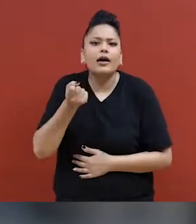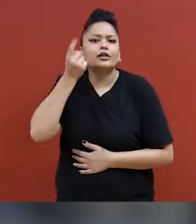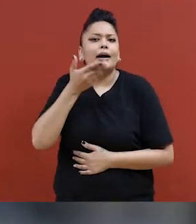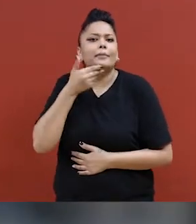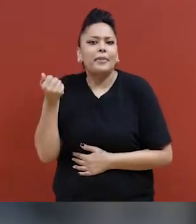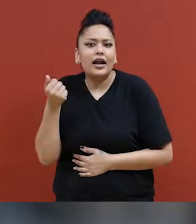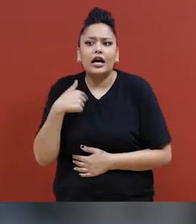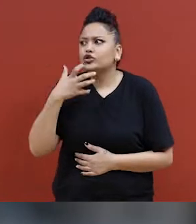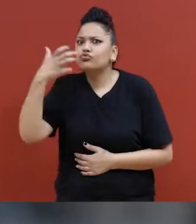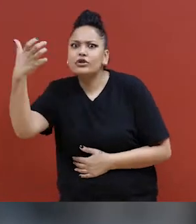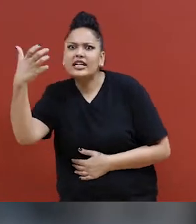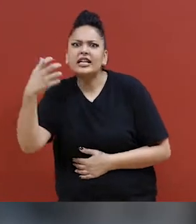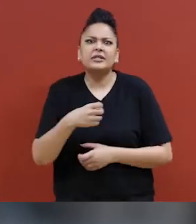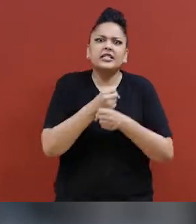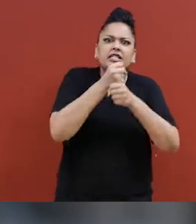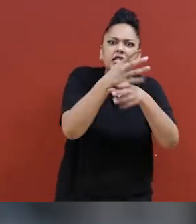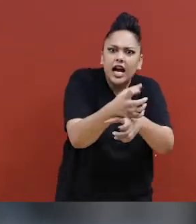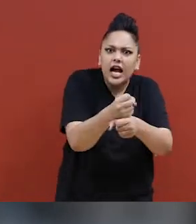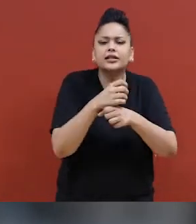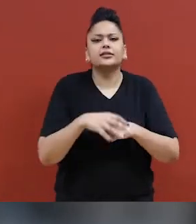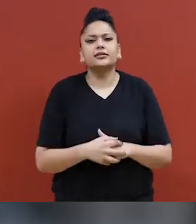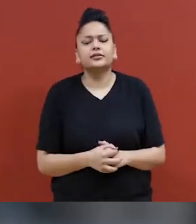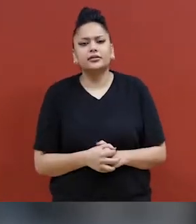use my voice to